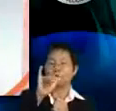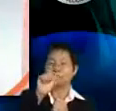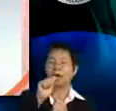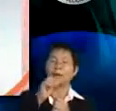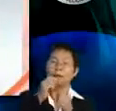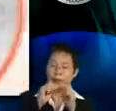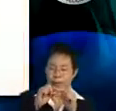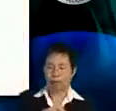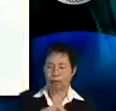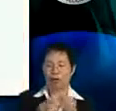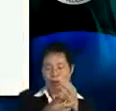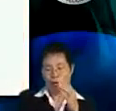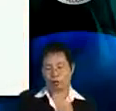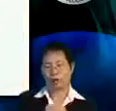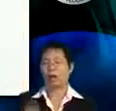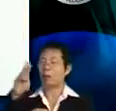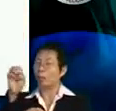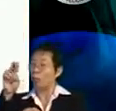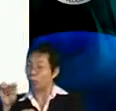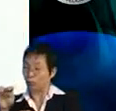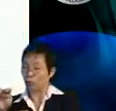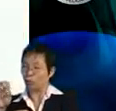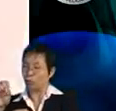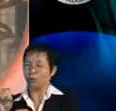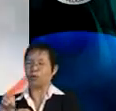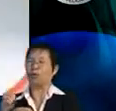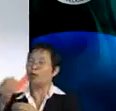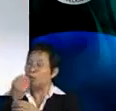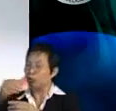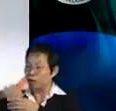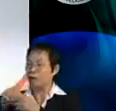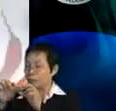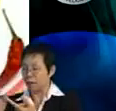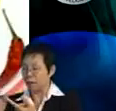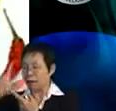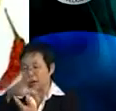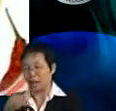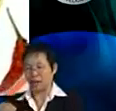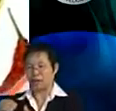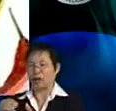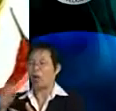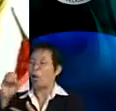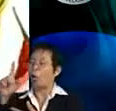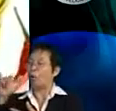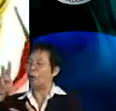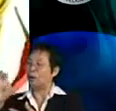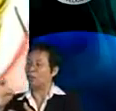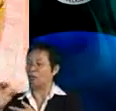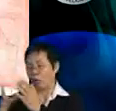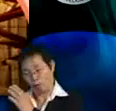whereas monounsaturated fats are found in food like peanut and olive oils.